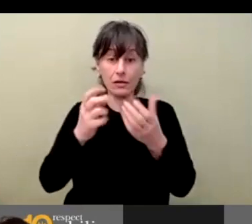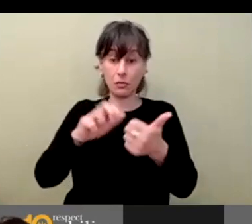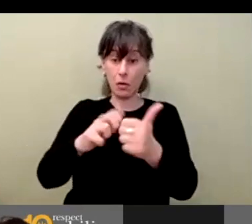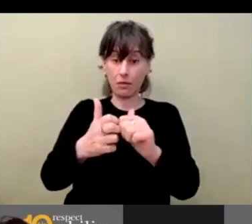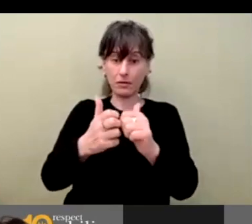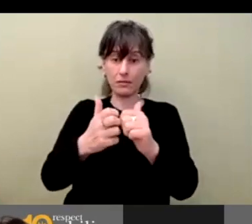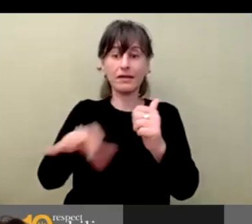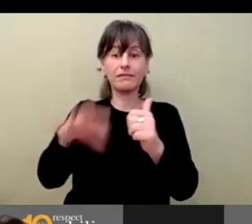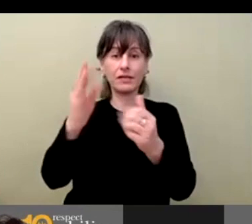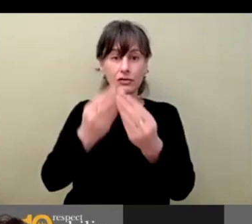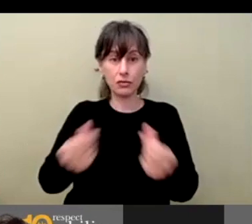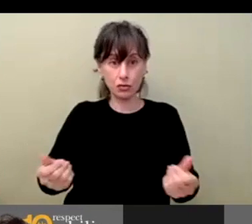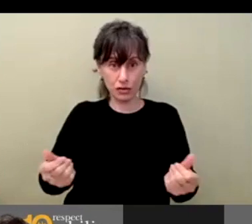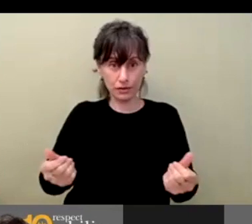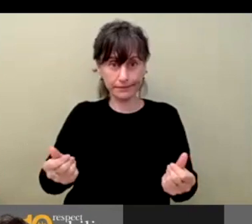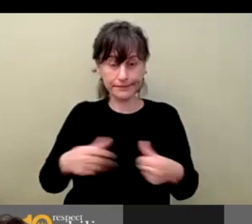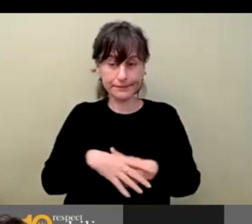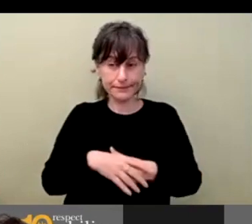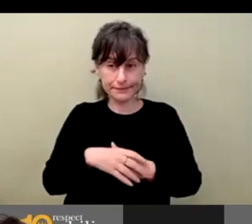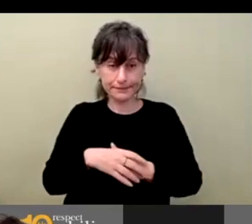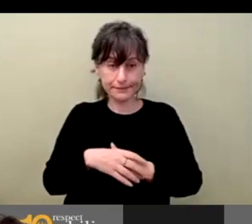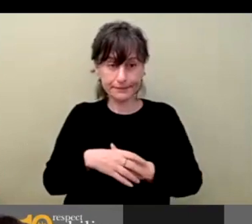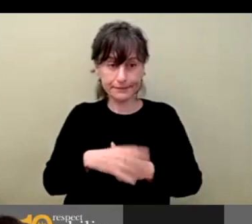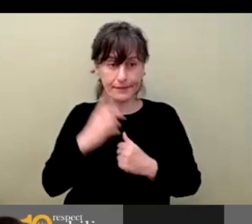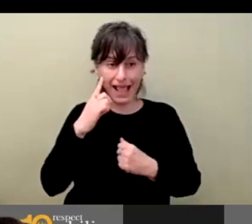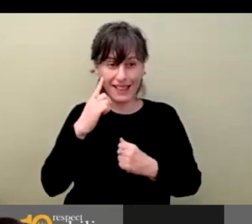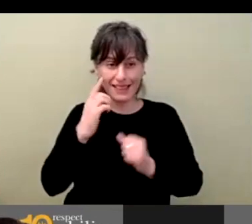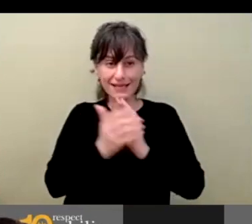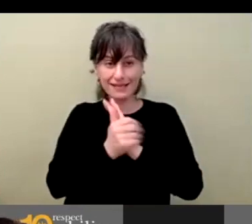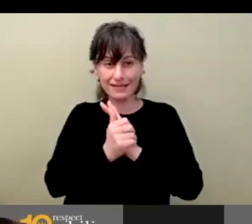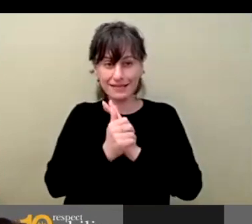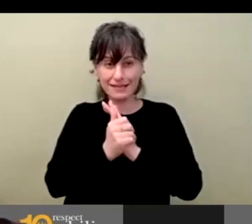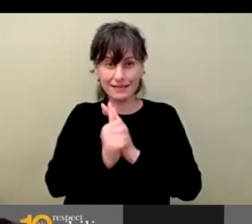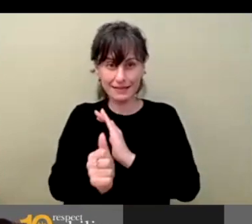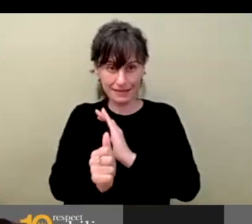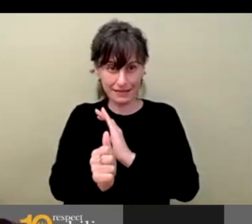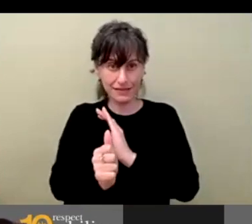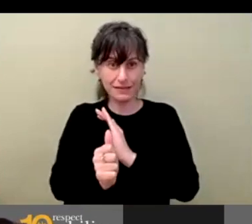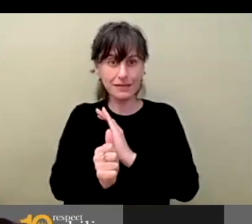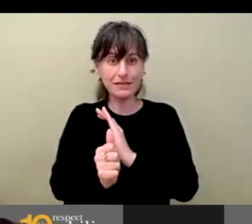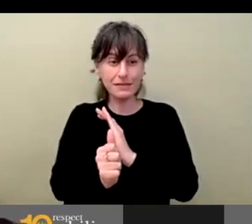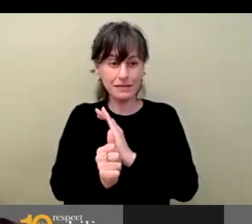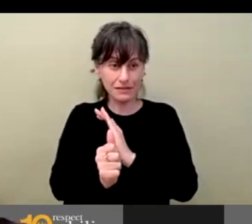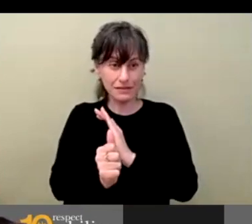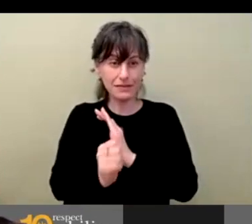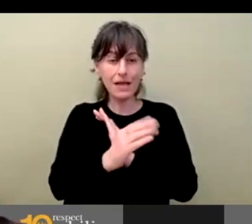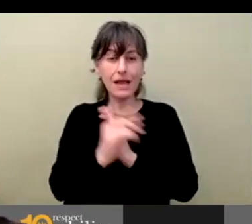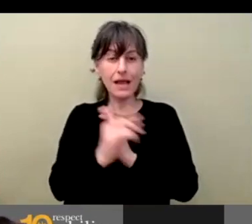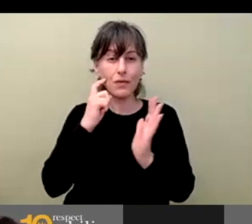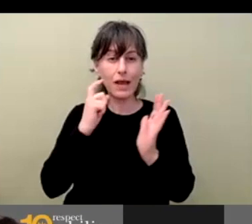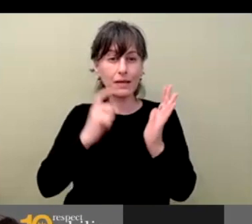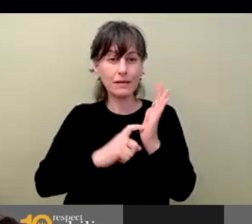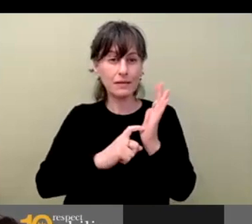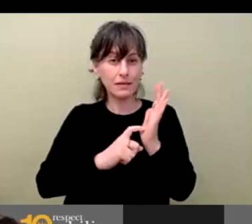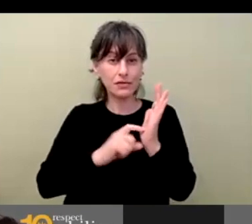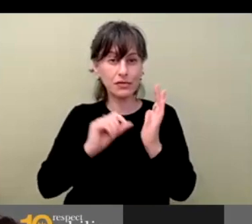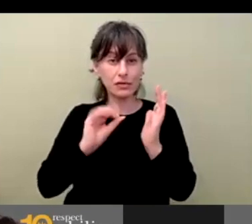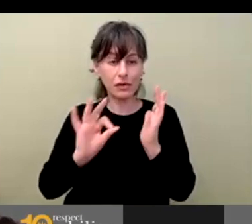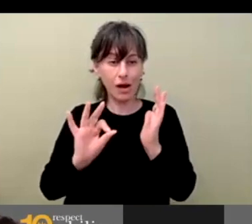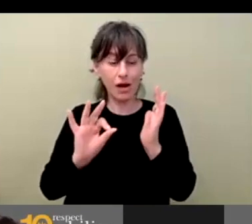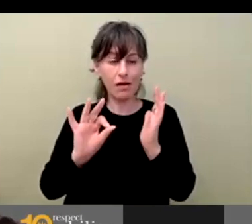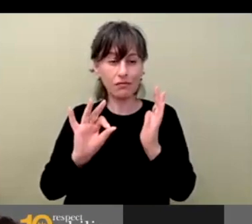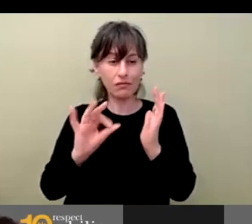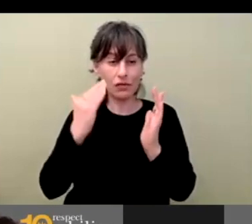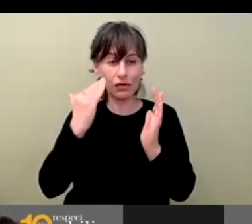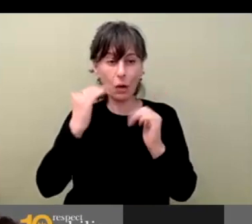of us. So I think having those skills and having that recognition of